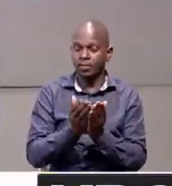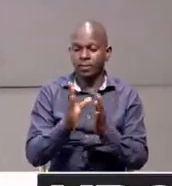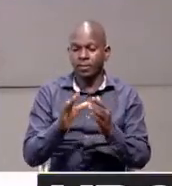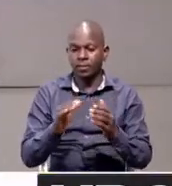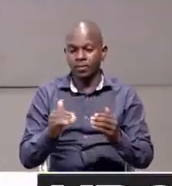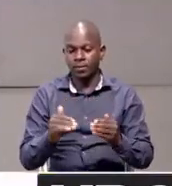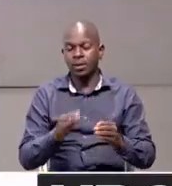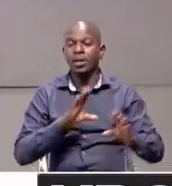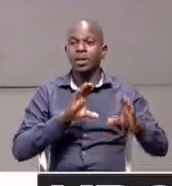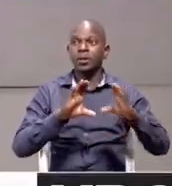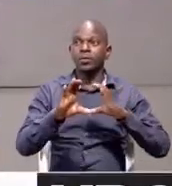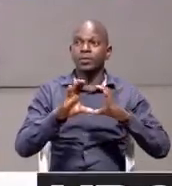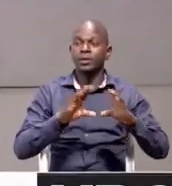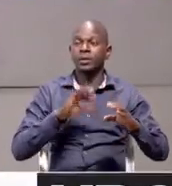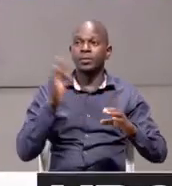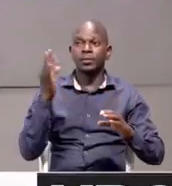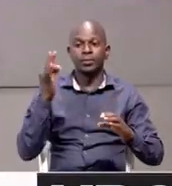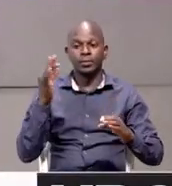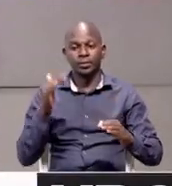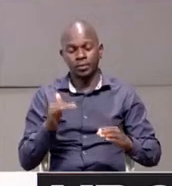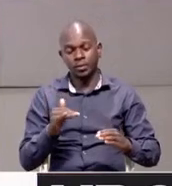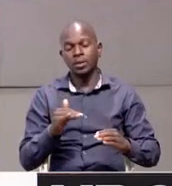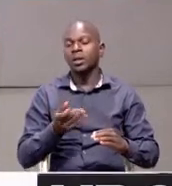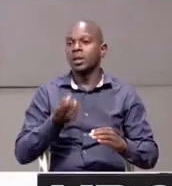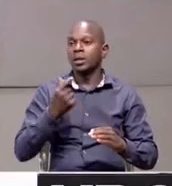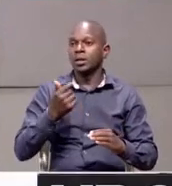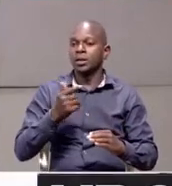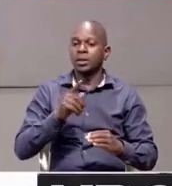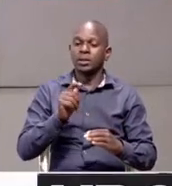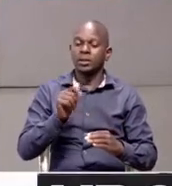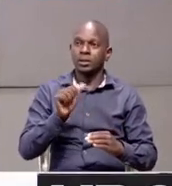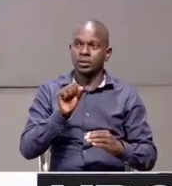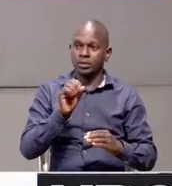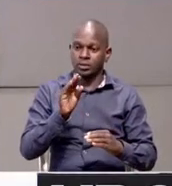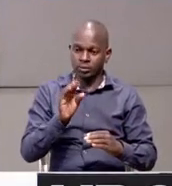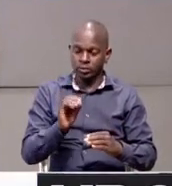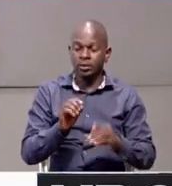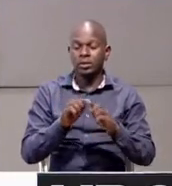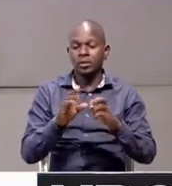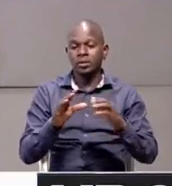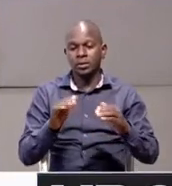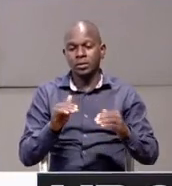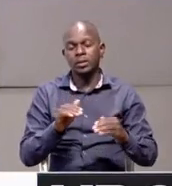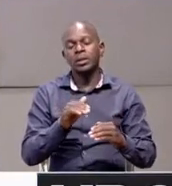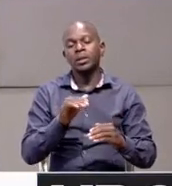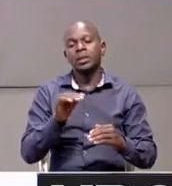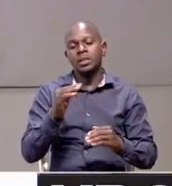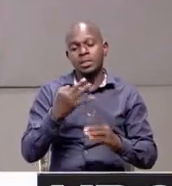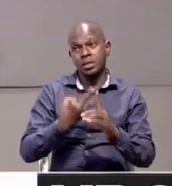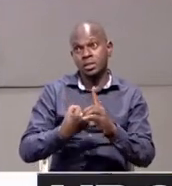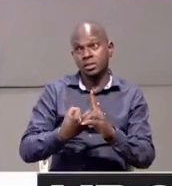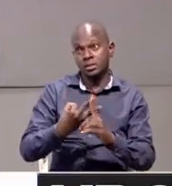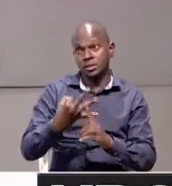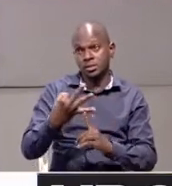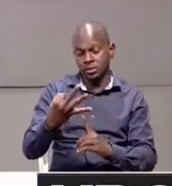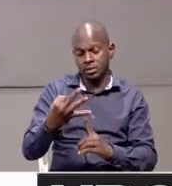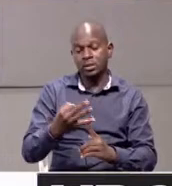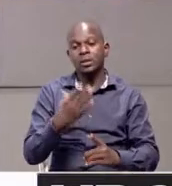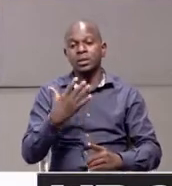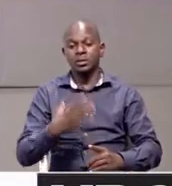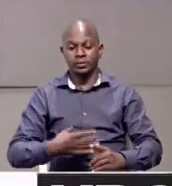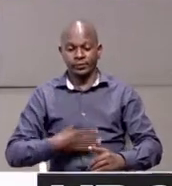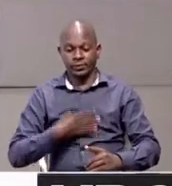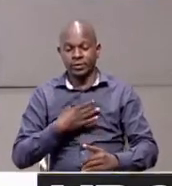with communicable diseases. The medical coordinator at TASO Mulago, Dr. Fiona Mutesi, says that every 3 months there are routine visits to